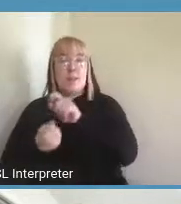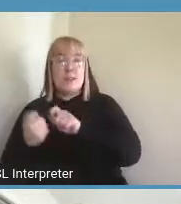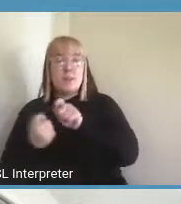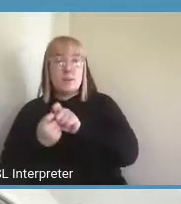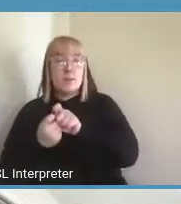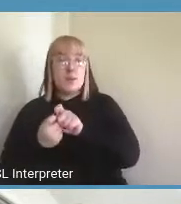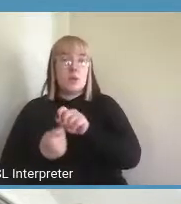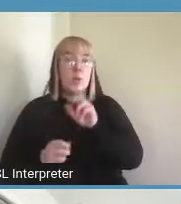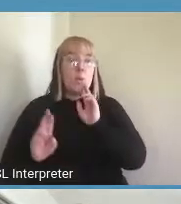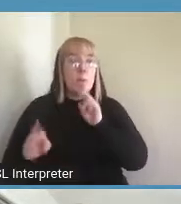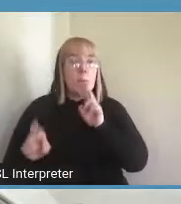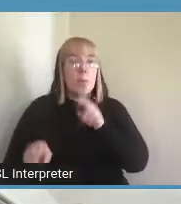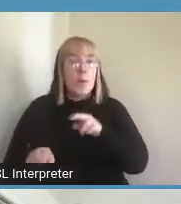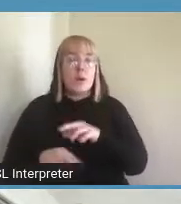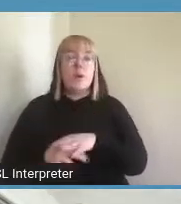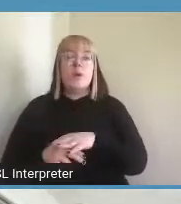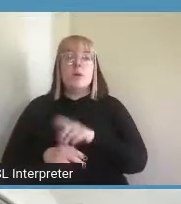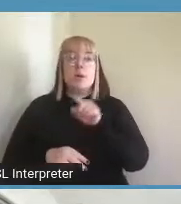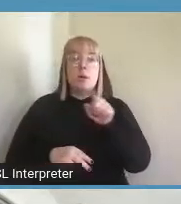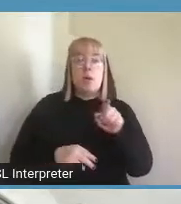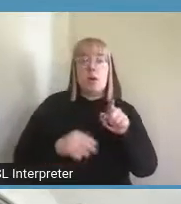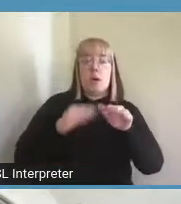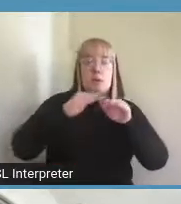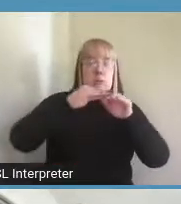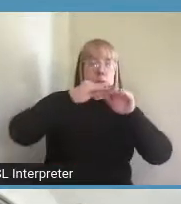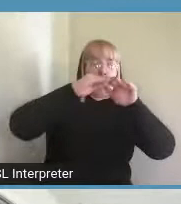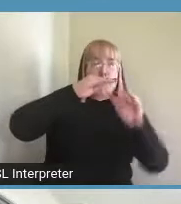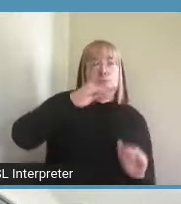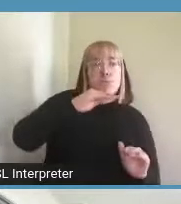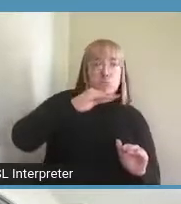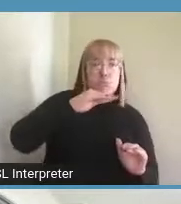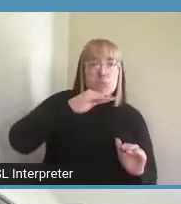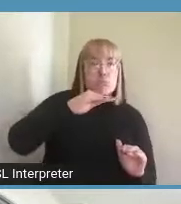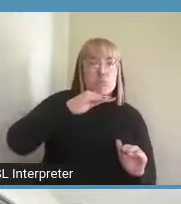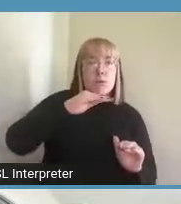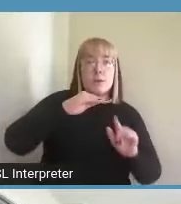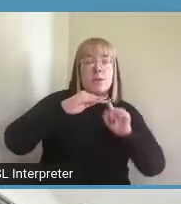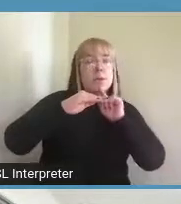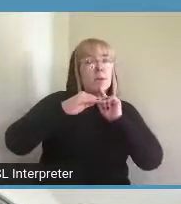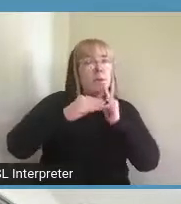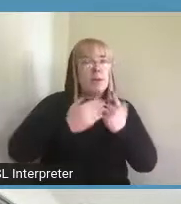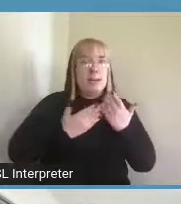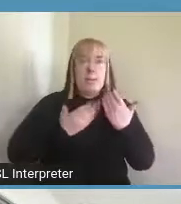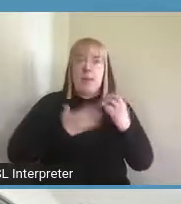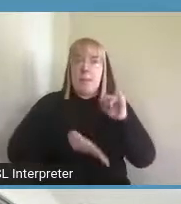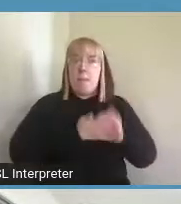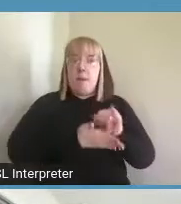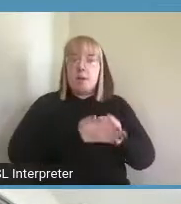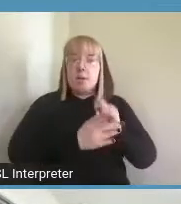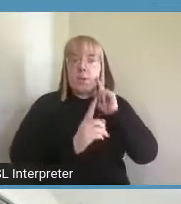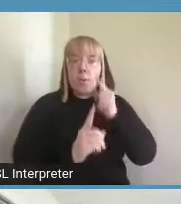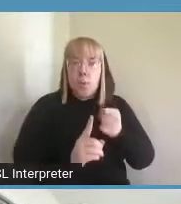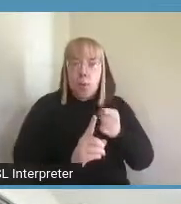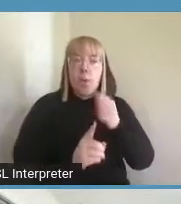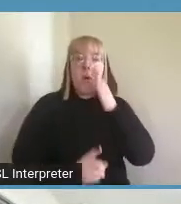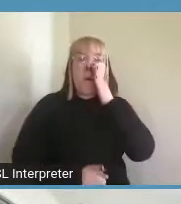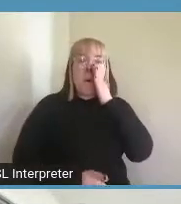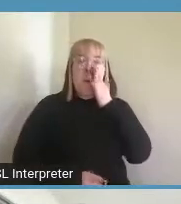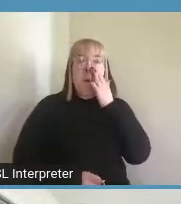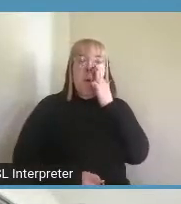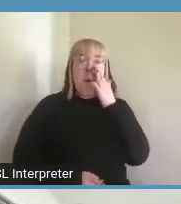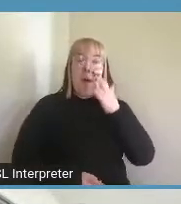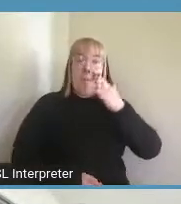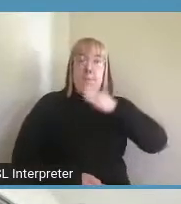report, and ours is far lower than that. So this is a stretch goal for us. And so right now we're capturing what our baseline